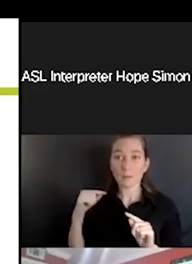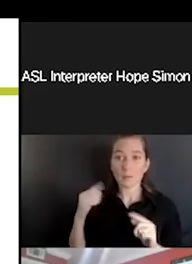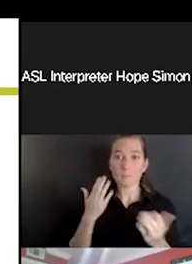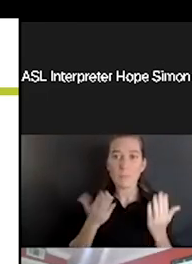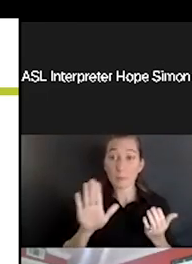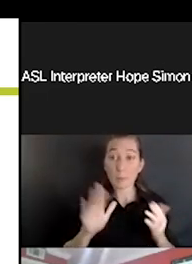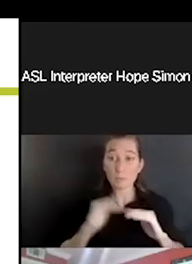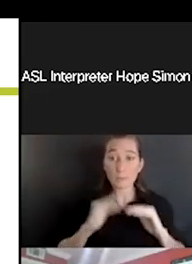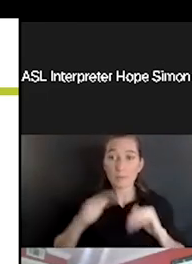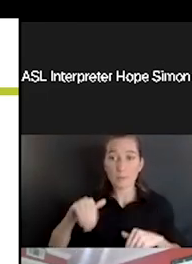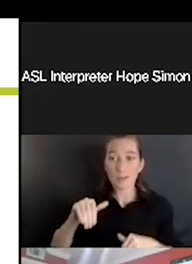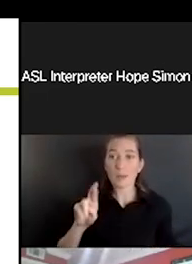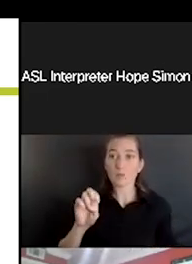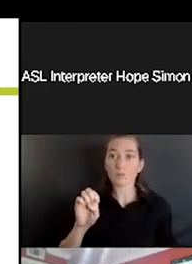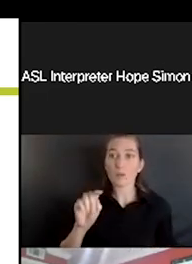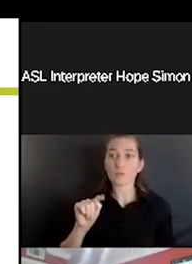not?